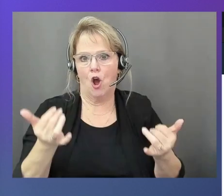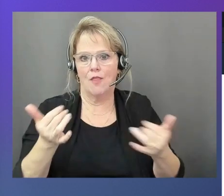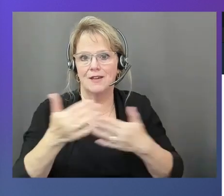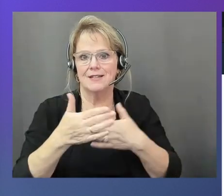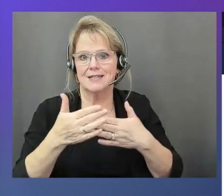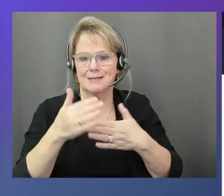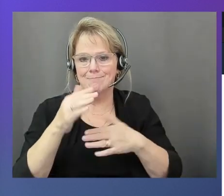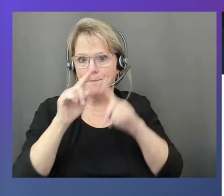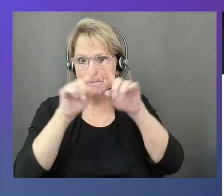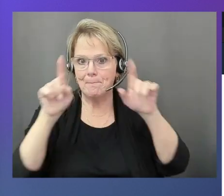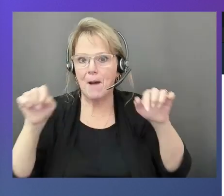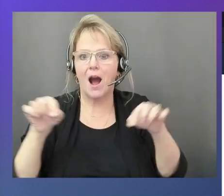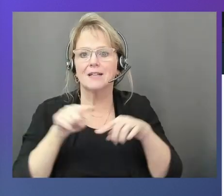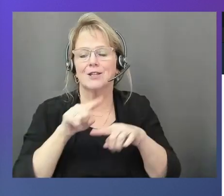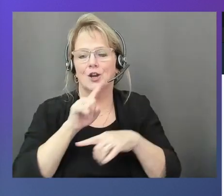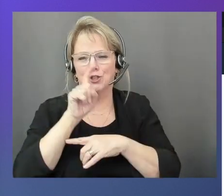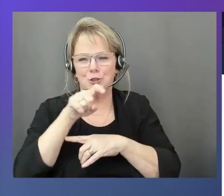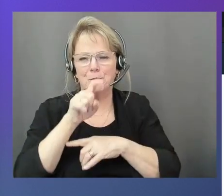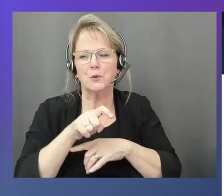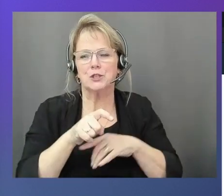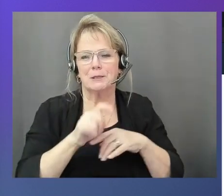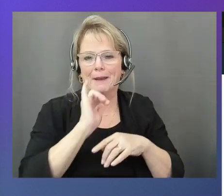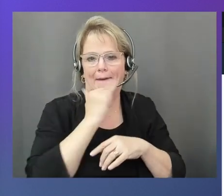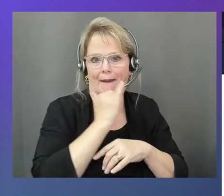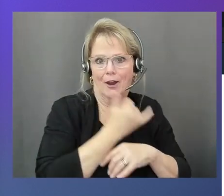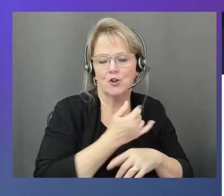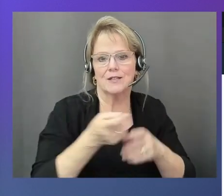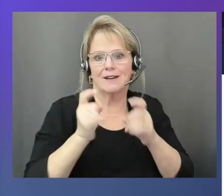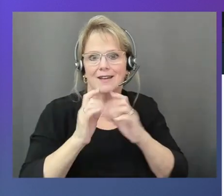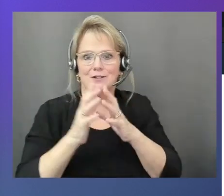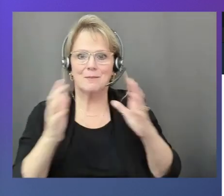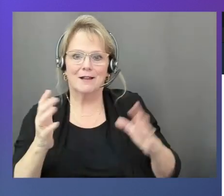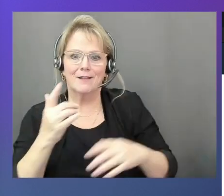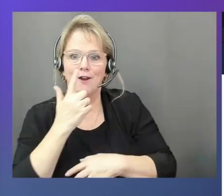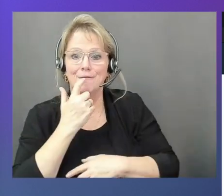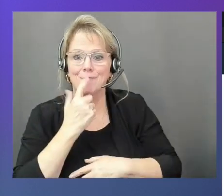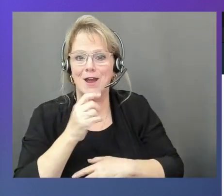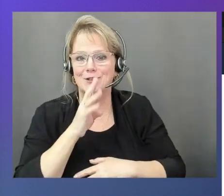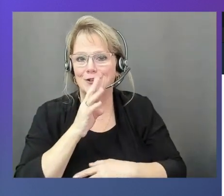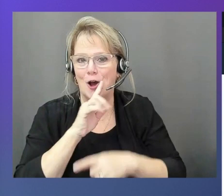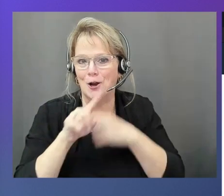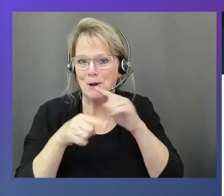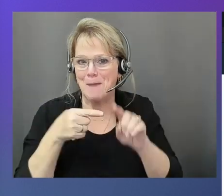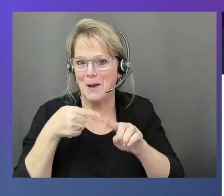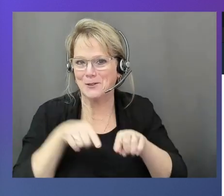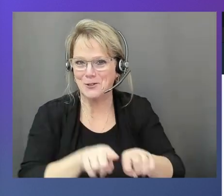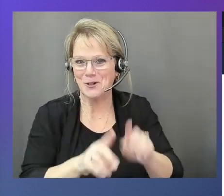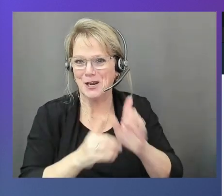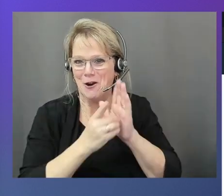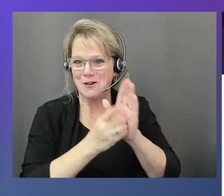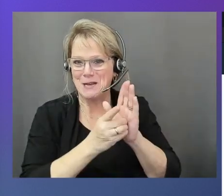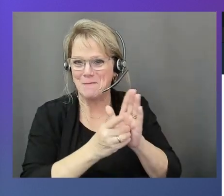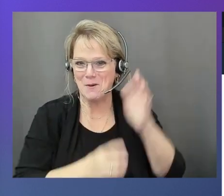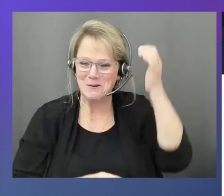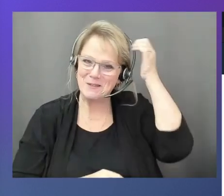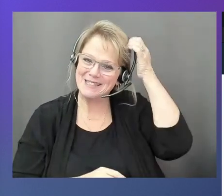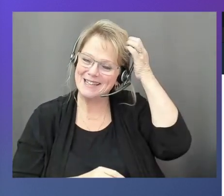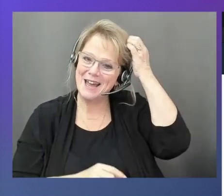This is a good thing. That is a good thing. Also gives me lots of red to talk about during demos. But the cool thing is here is,